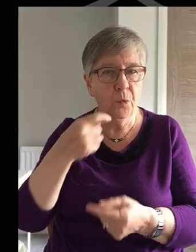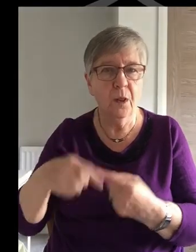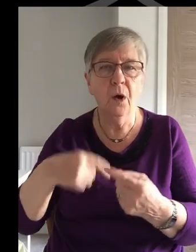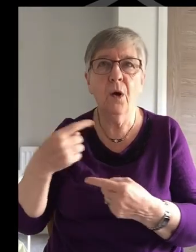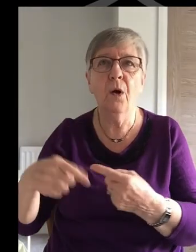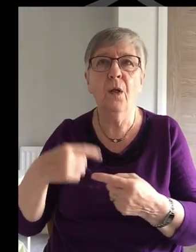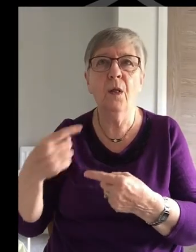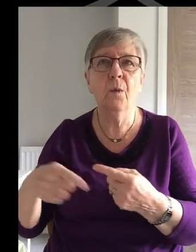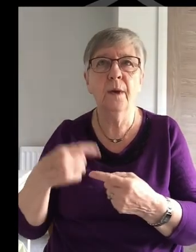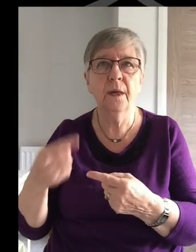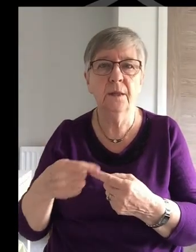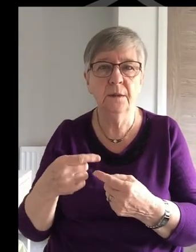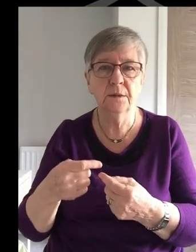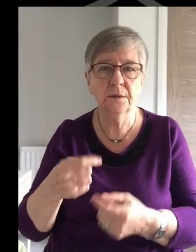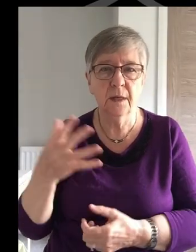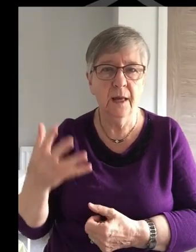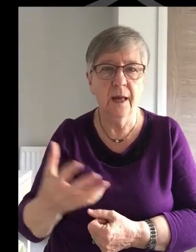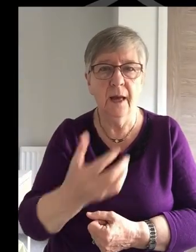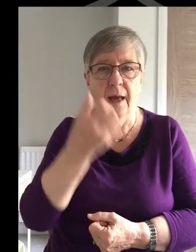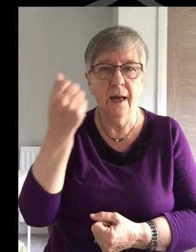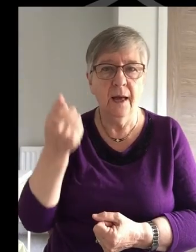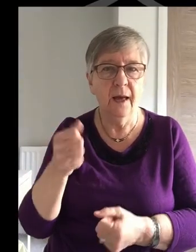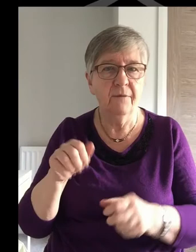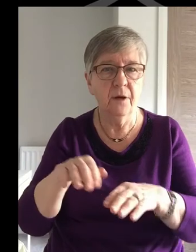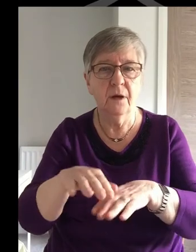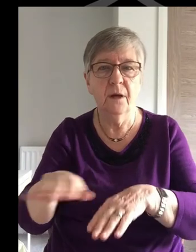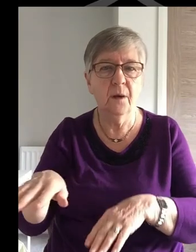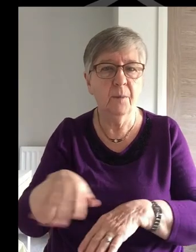and you will always